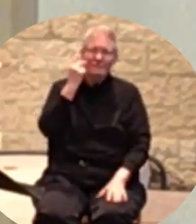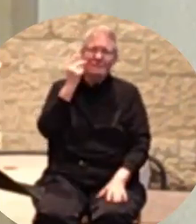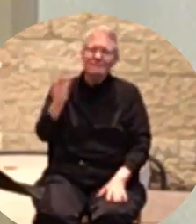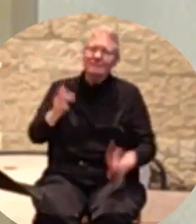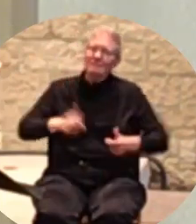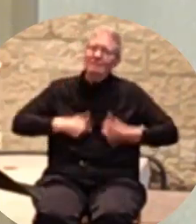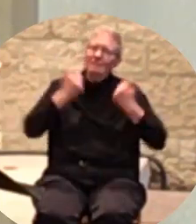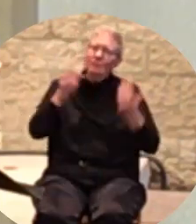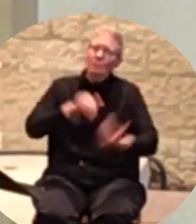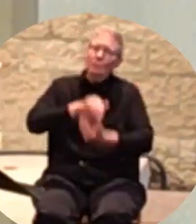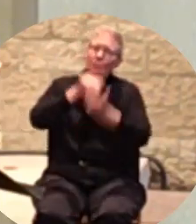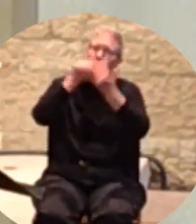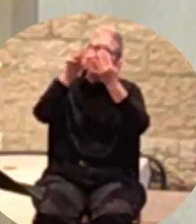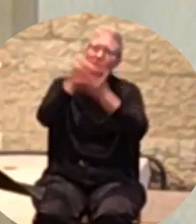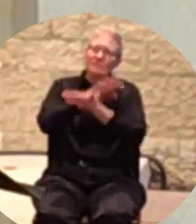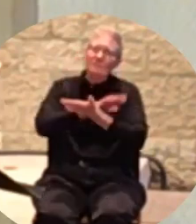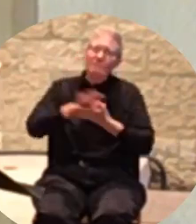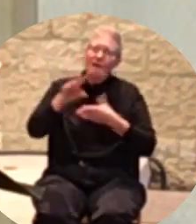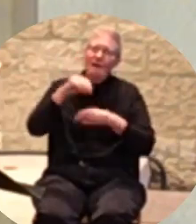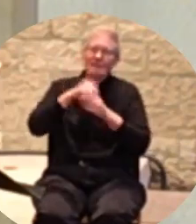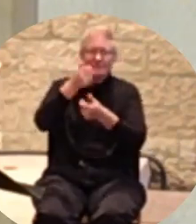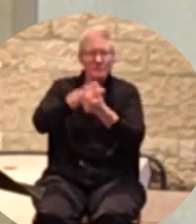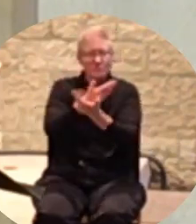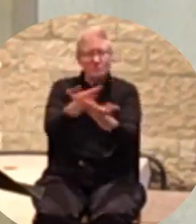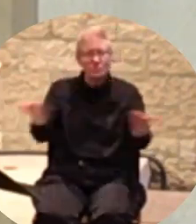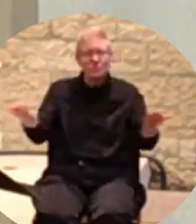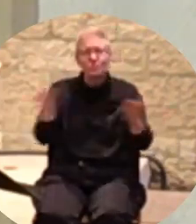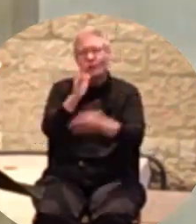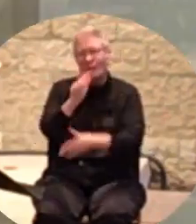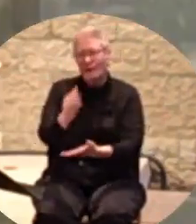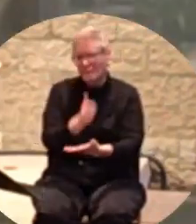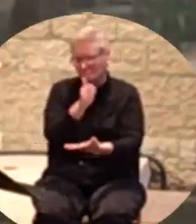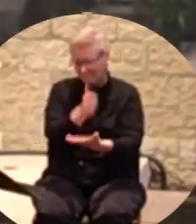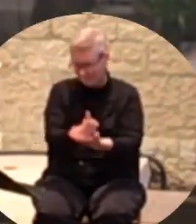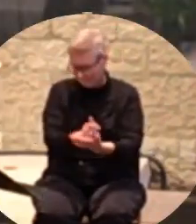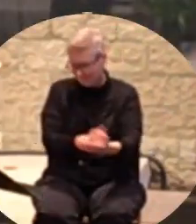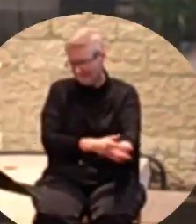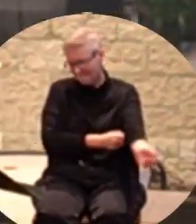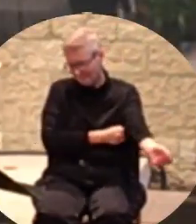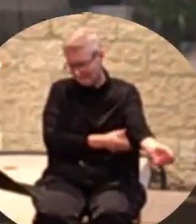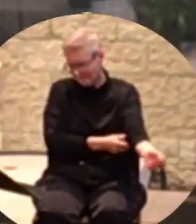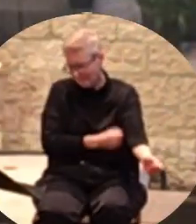of the divine within you. And so it is. Amen.